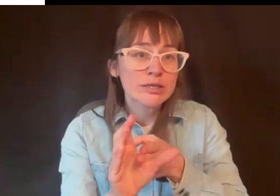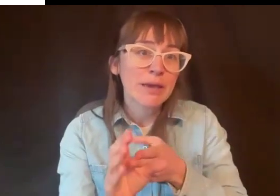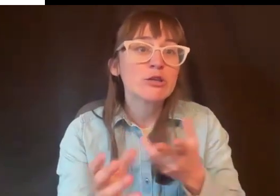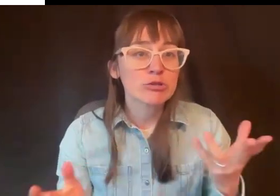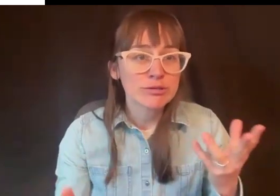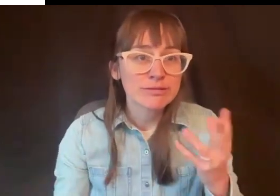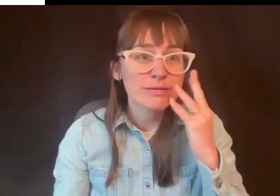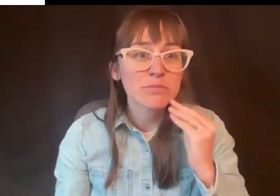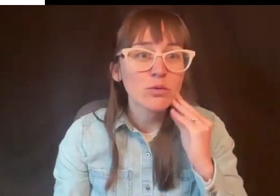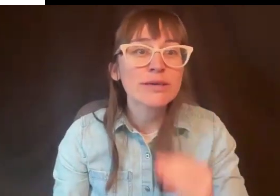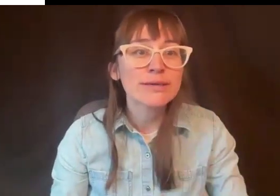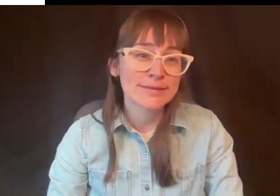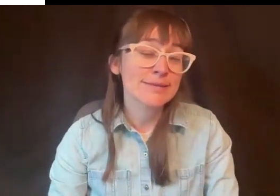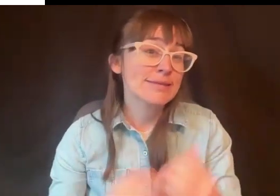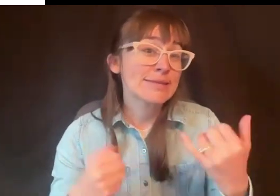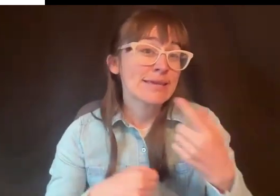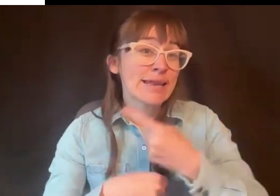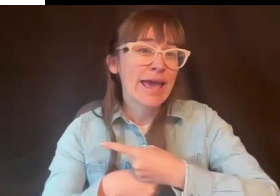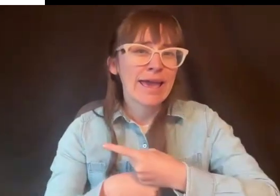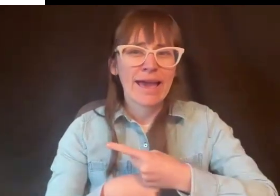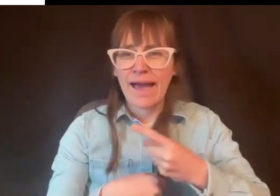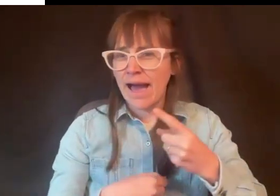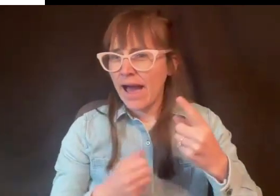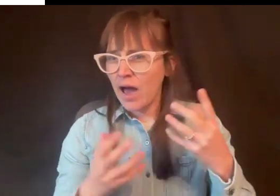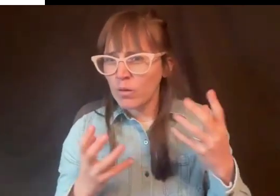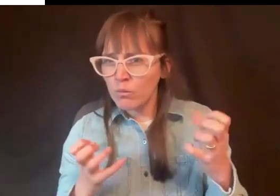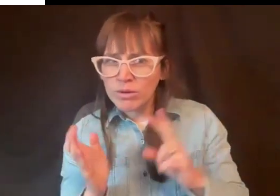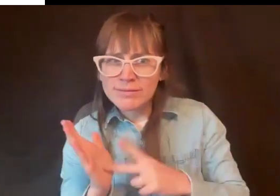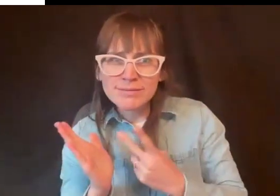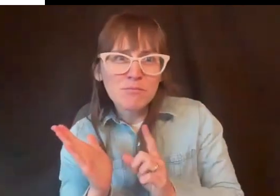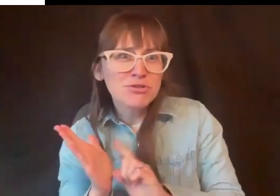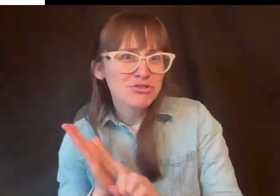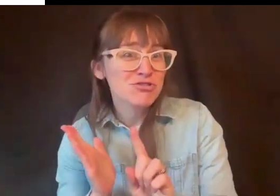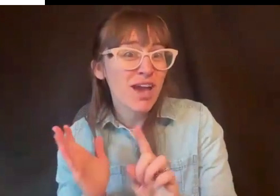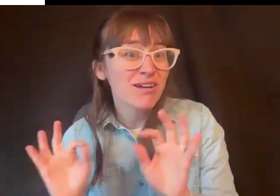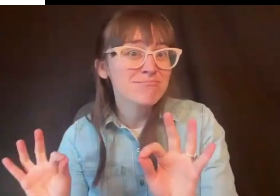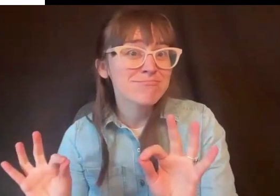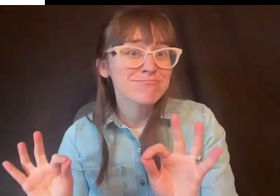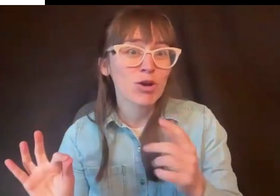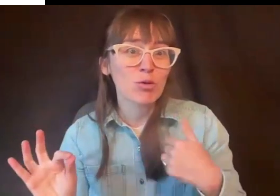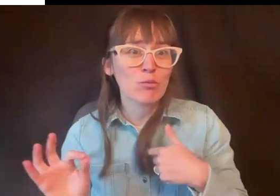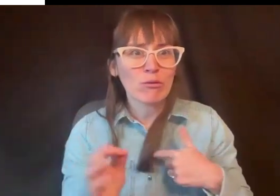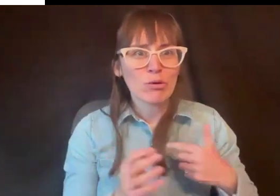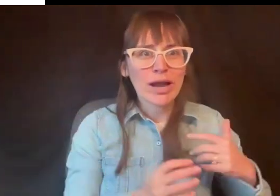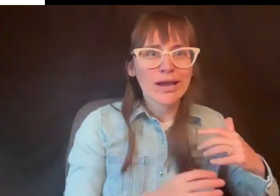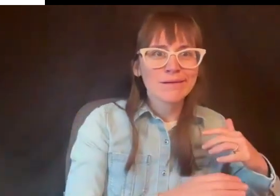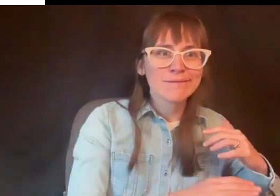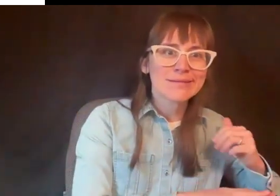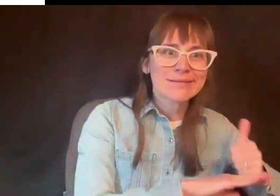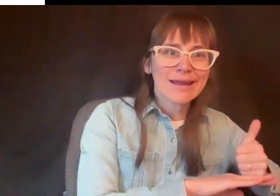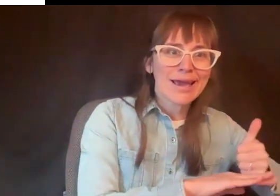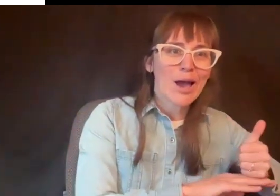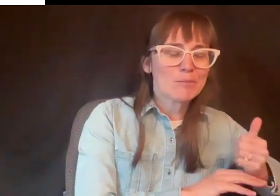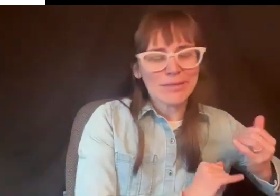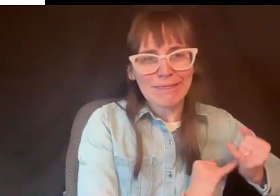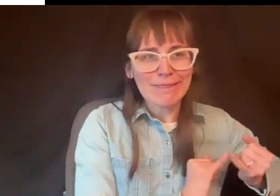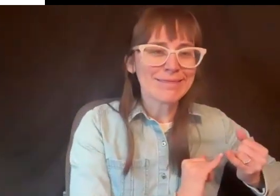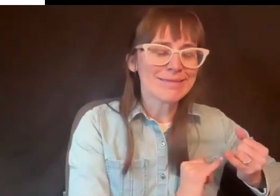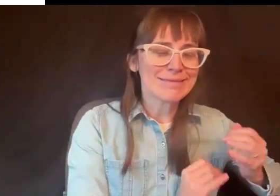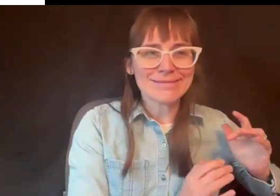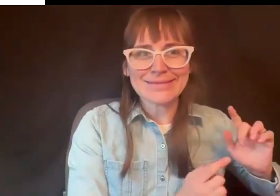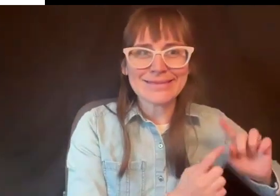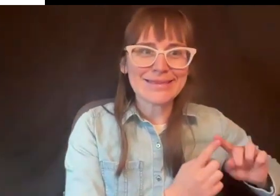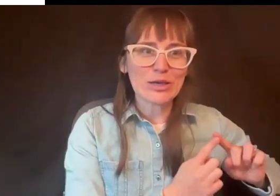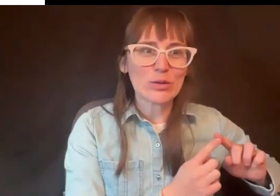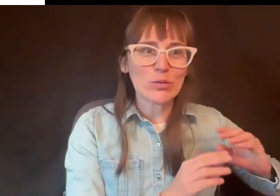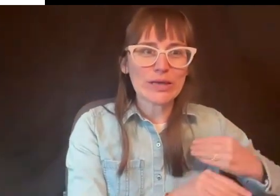participation today. And I believe I just wanted to do a double check because we were working on this right up until the beginning of our webinar, and it